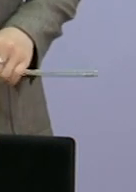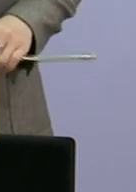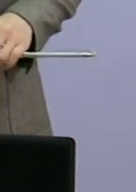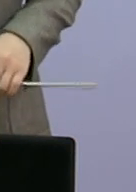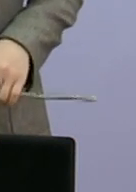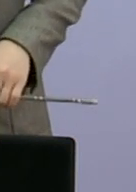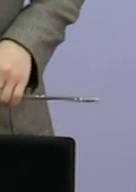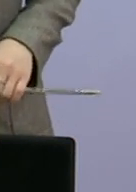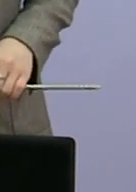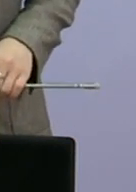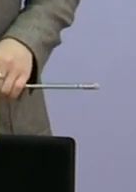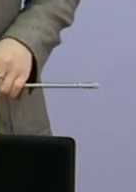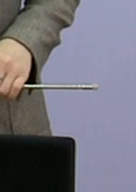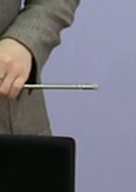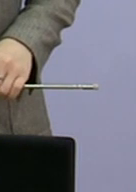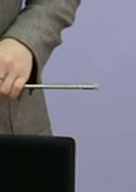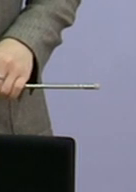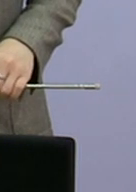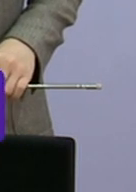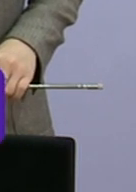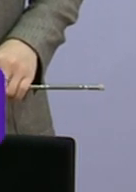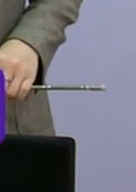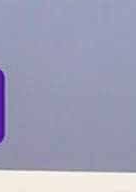about your daily routines.